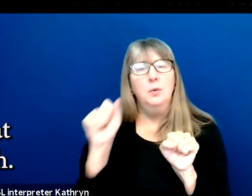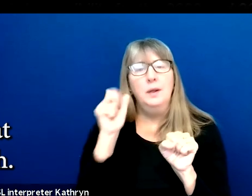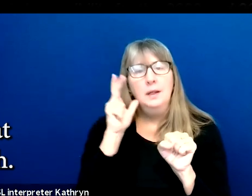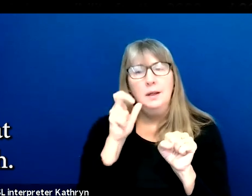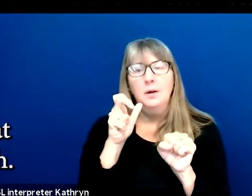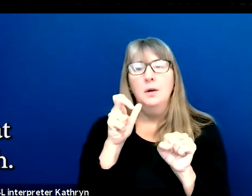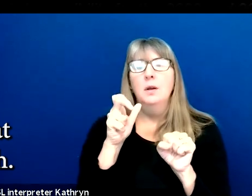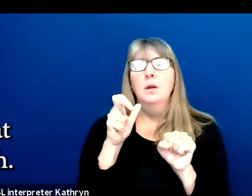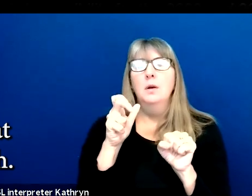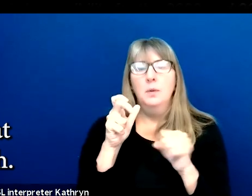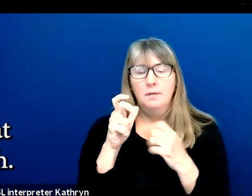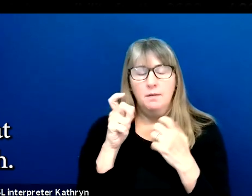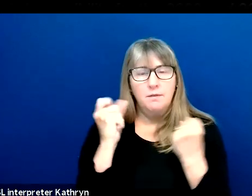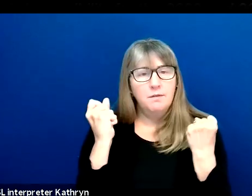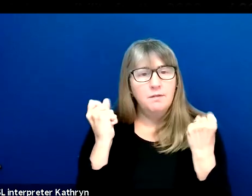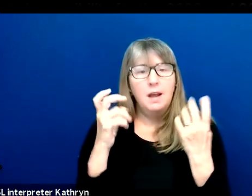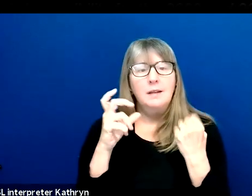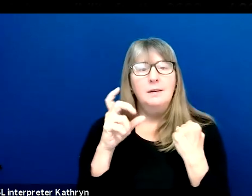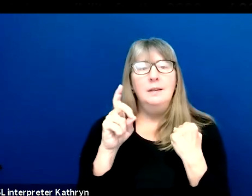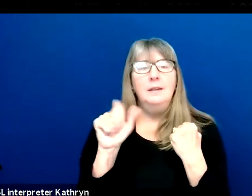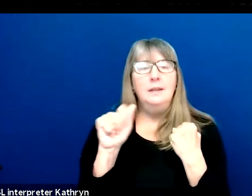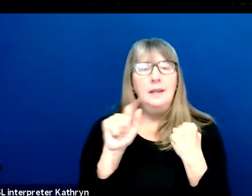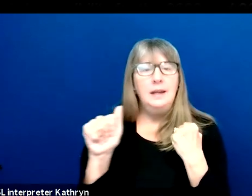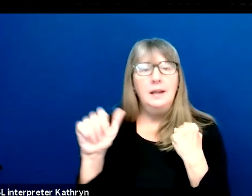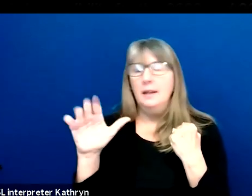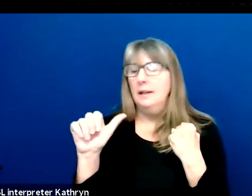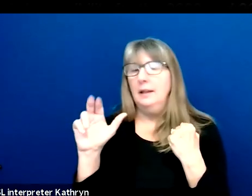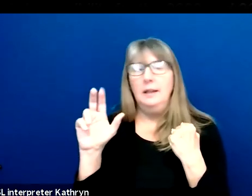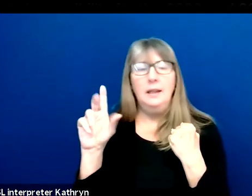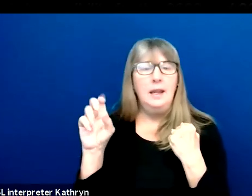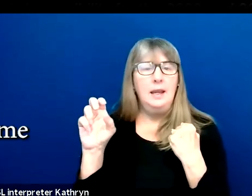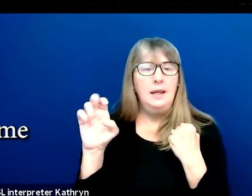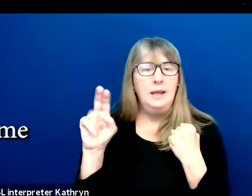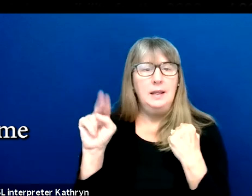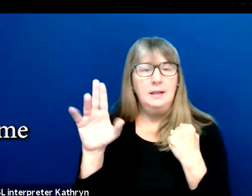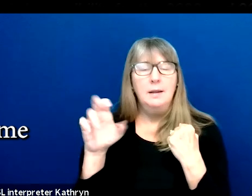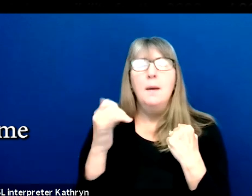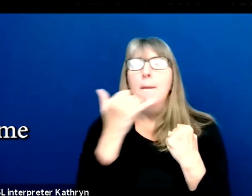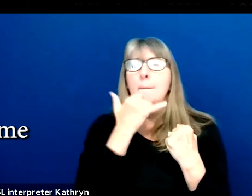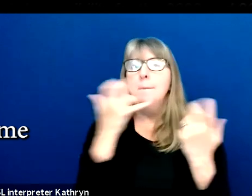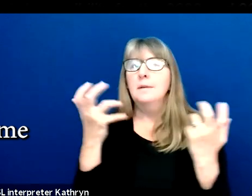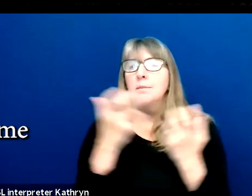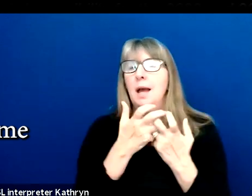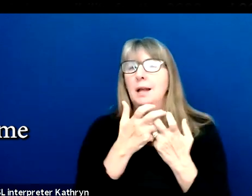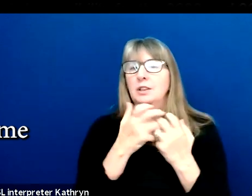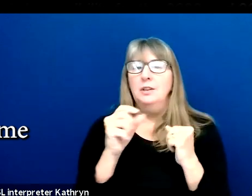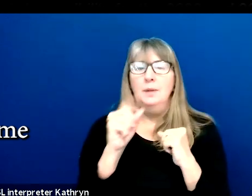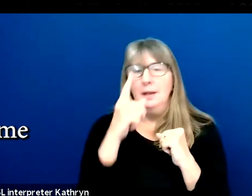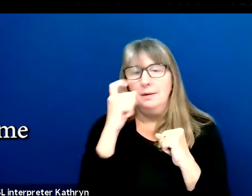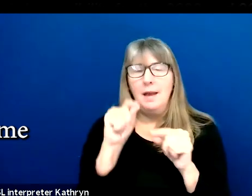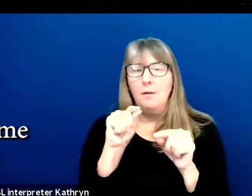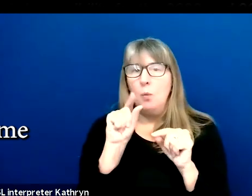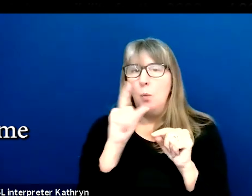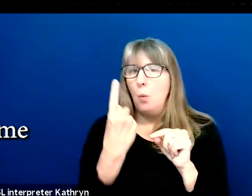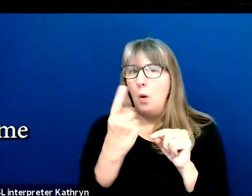vast data cadence mismatch. The Galax flare is the 10-second cadence. That whole flare happens within